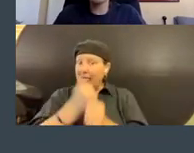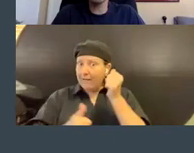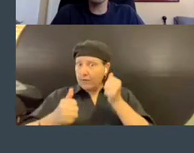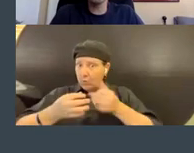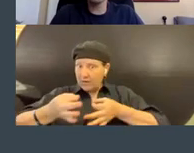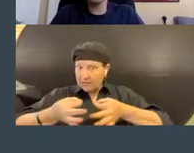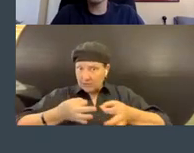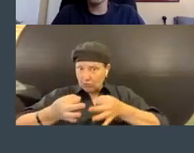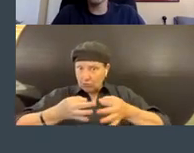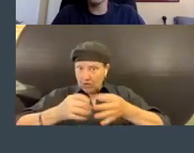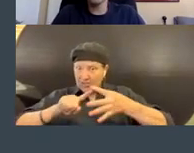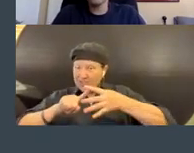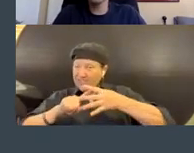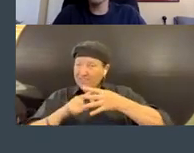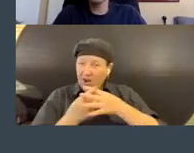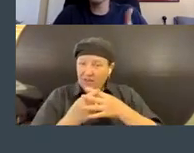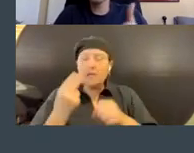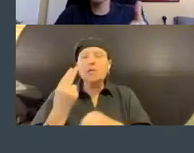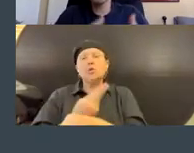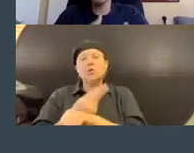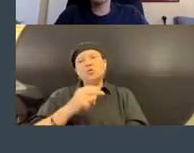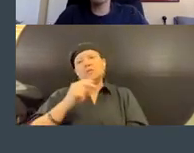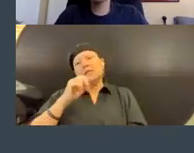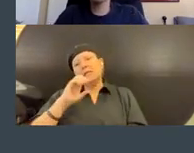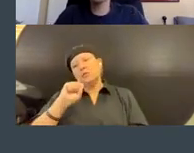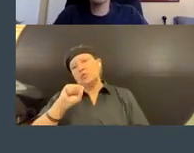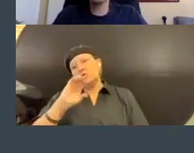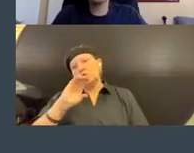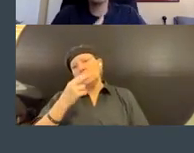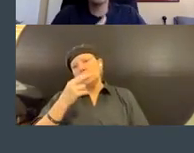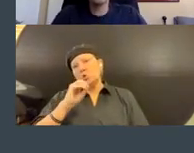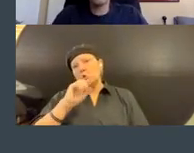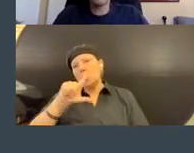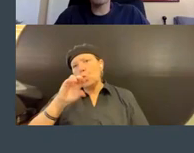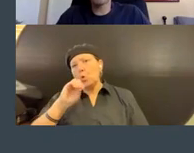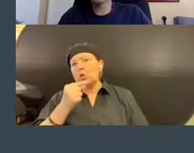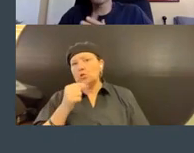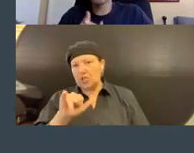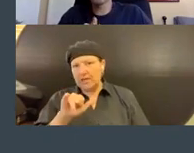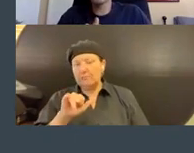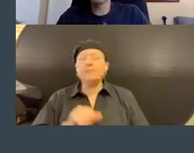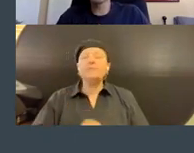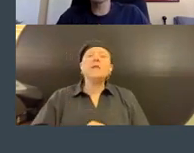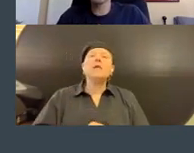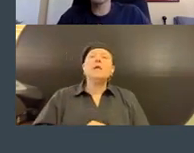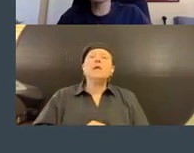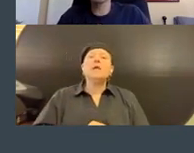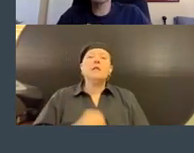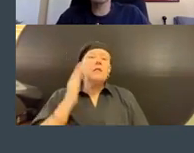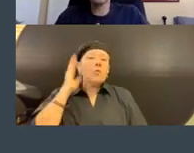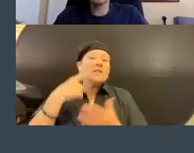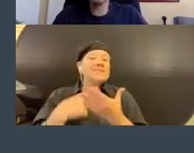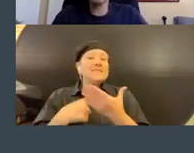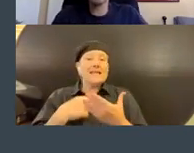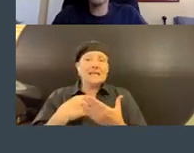start utilizing Schoology. And so they'll talk to you a little bit about that during their sessions. They'll also go over like norms on how the children